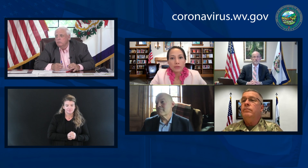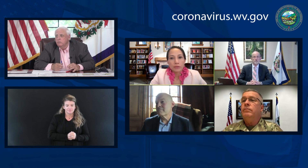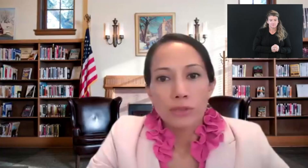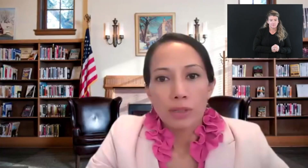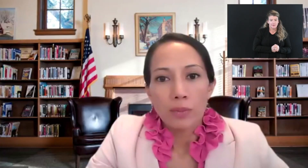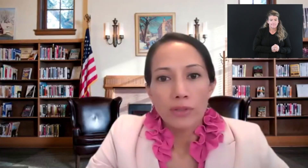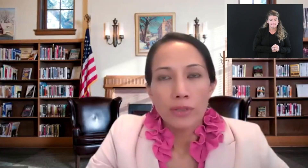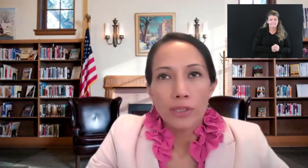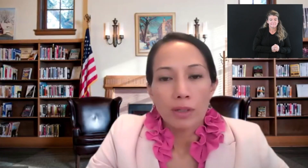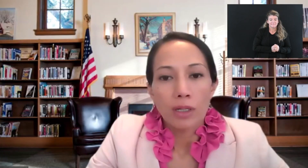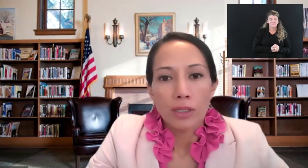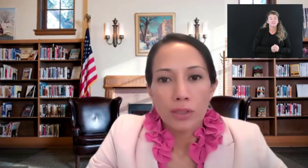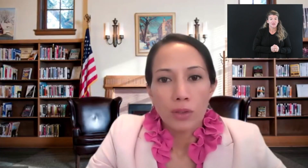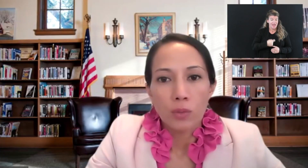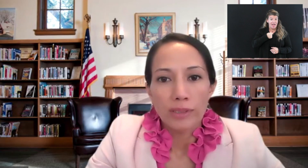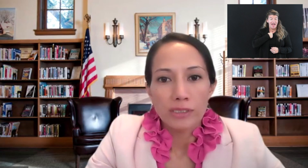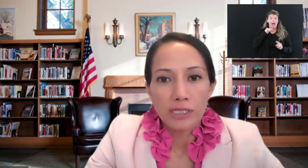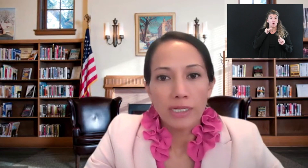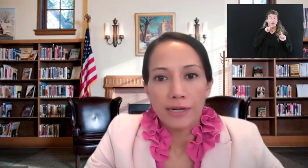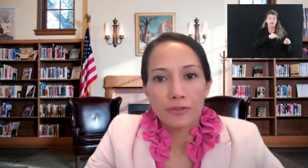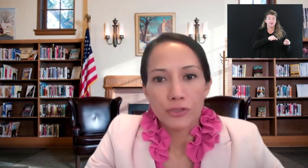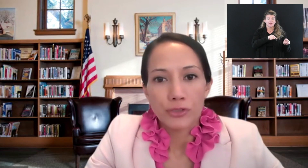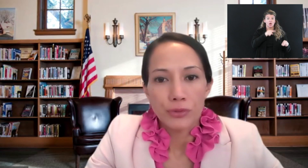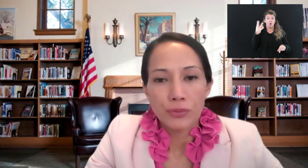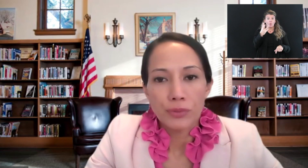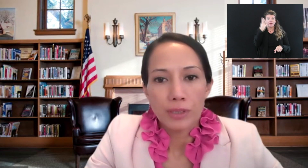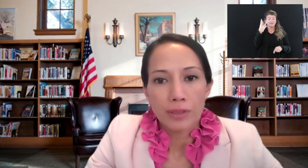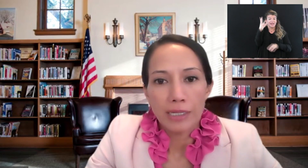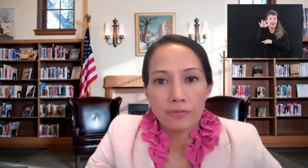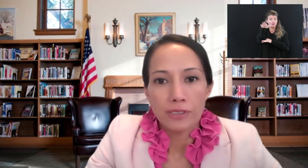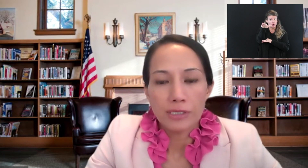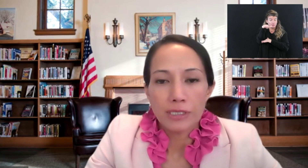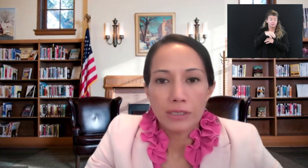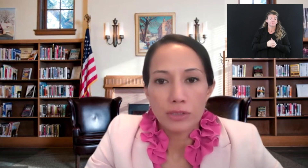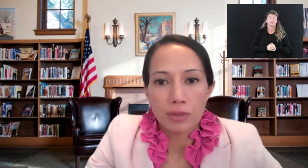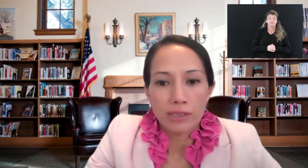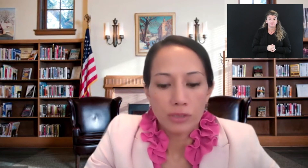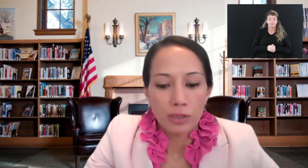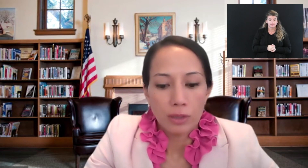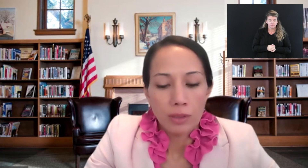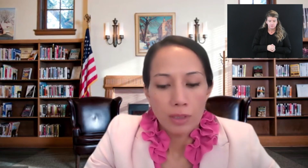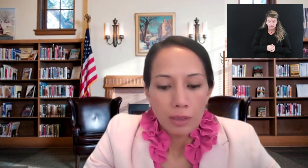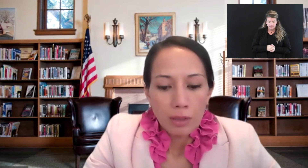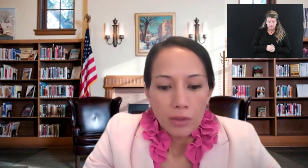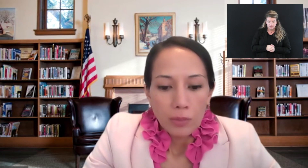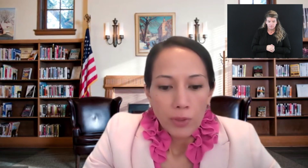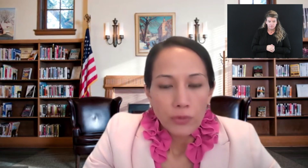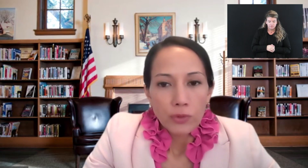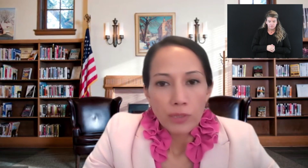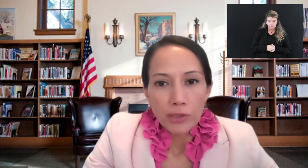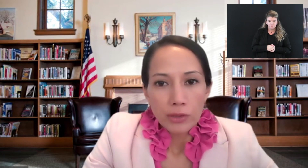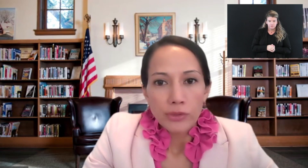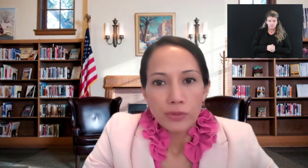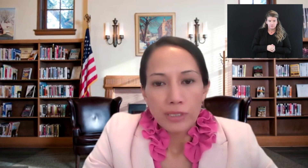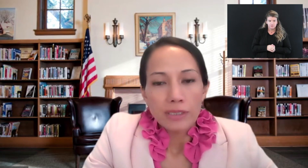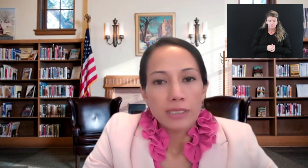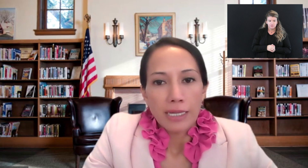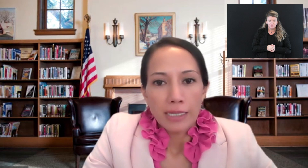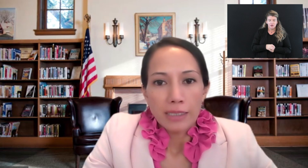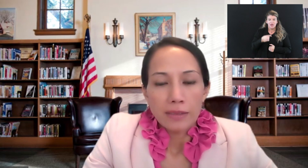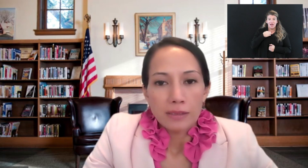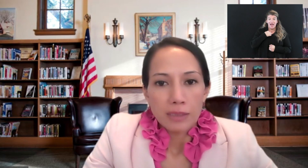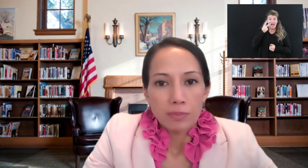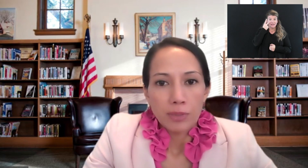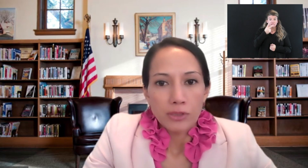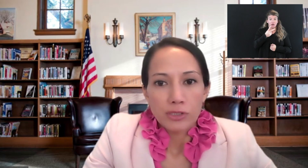Sure, Taylor. So I went there on Wednesday afternoon and visited. So I saw both the regular